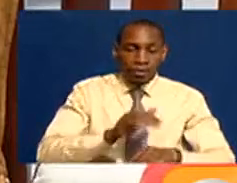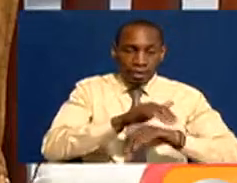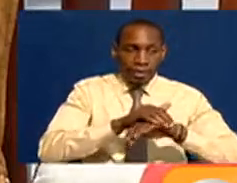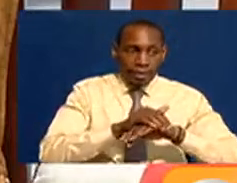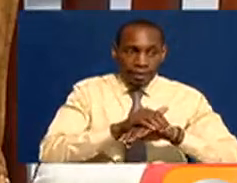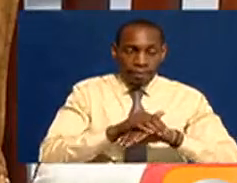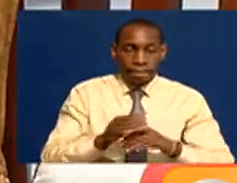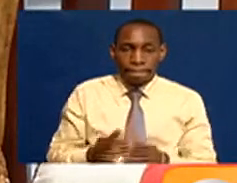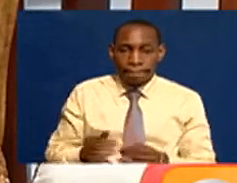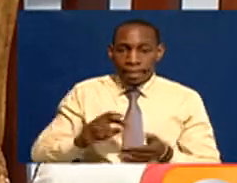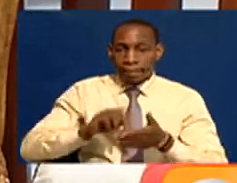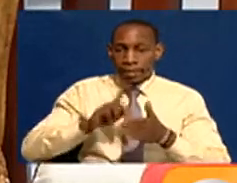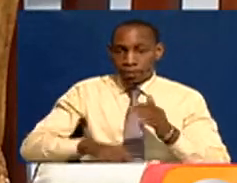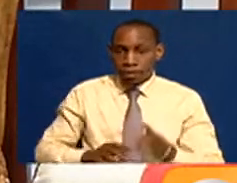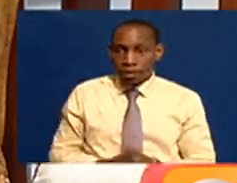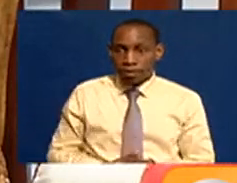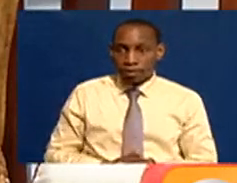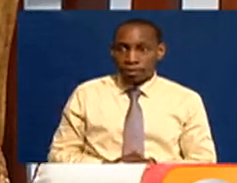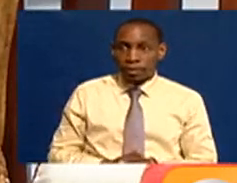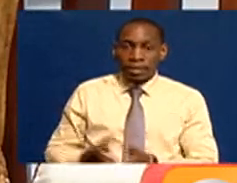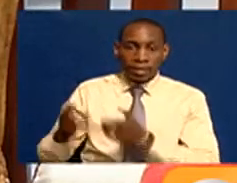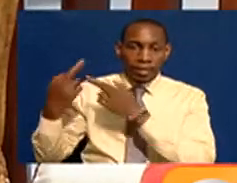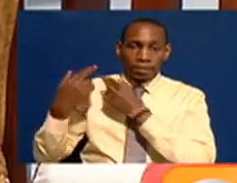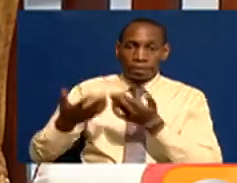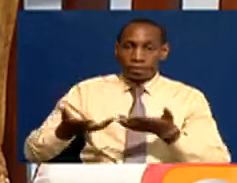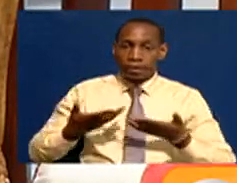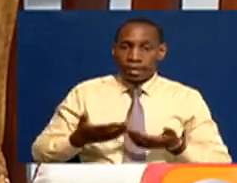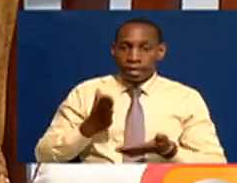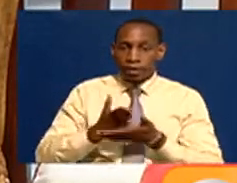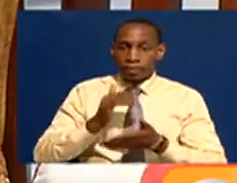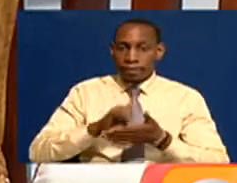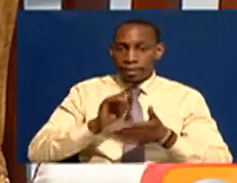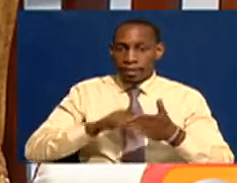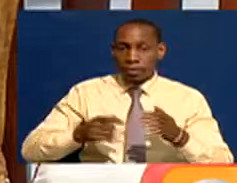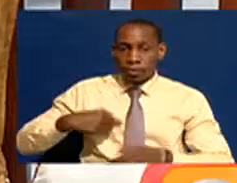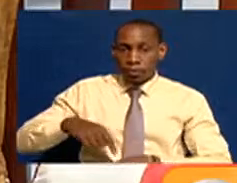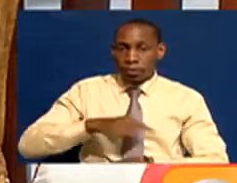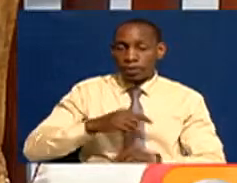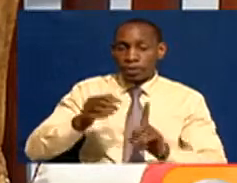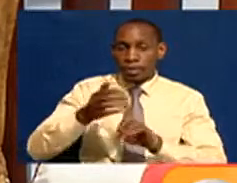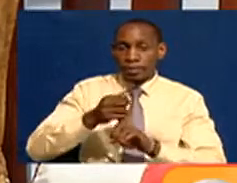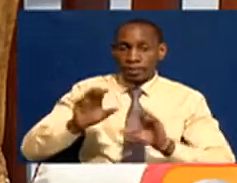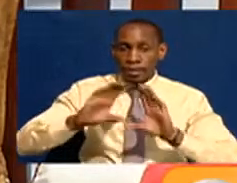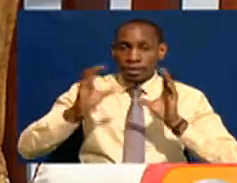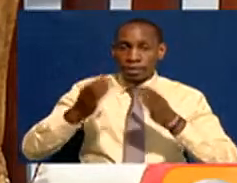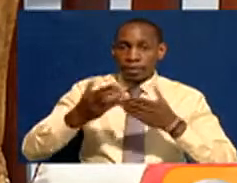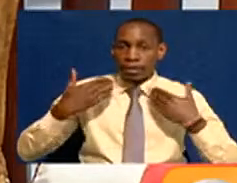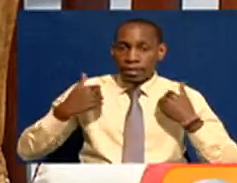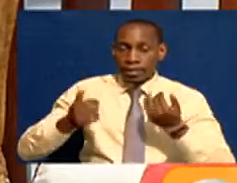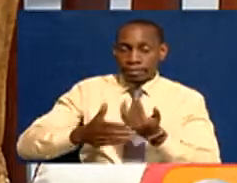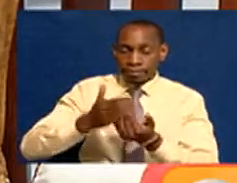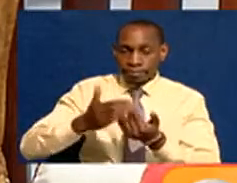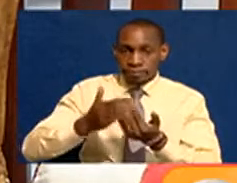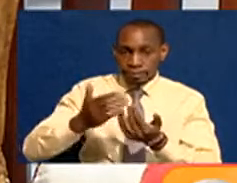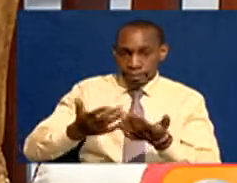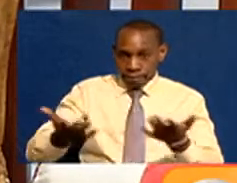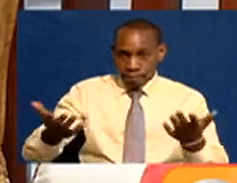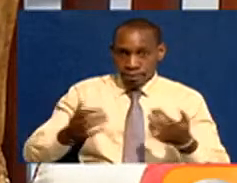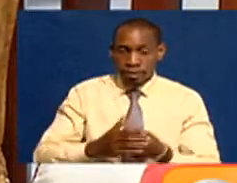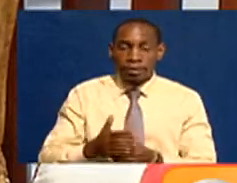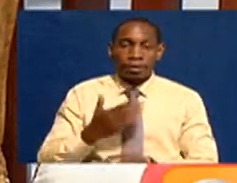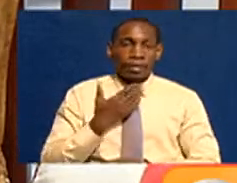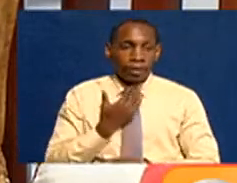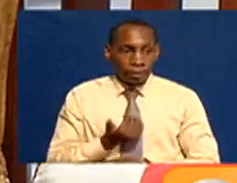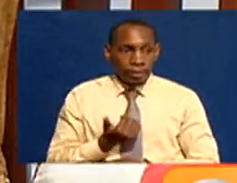Mm. So I have been tasked with the responsibility of ensure that we achieve universal health coverage. So I want